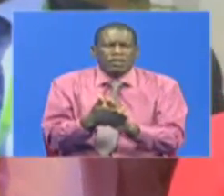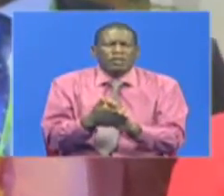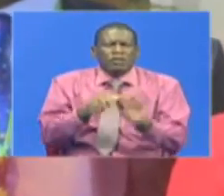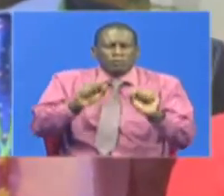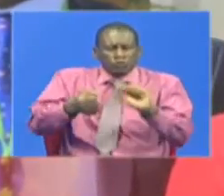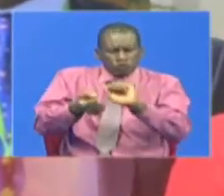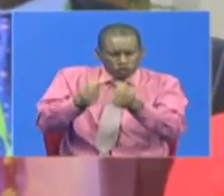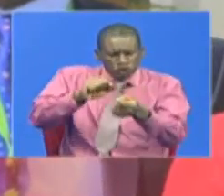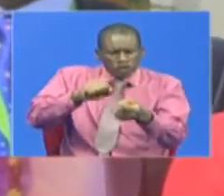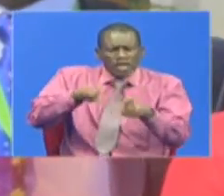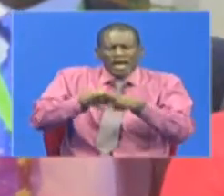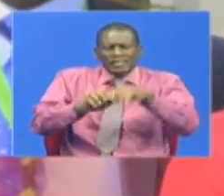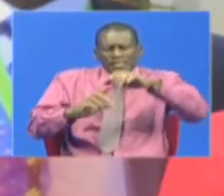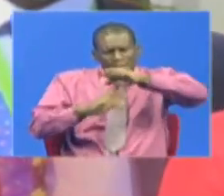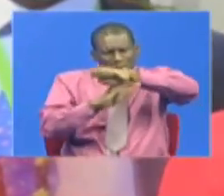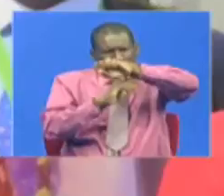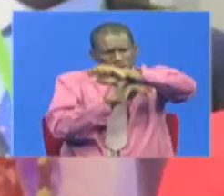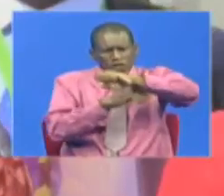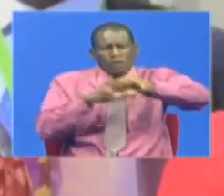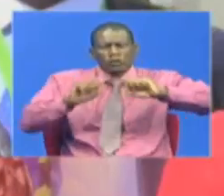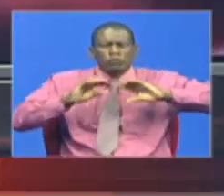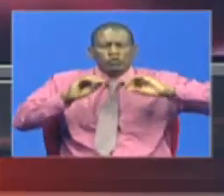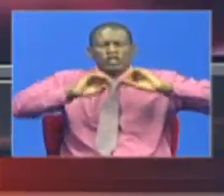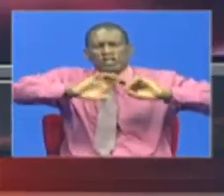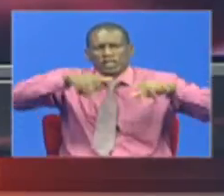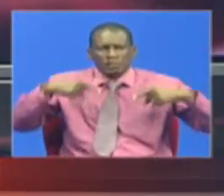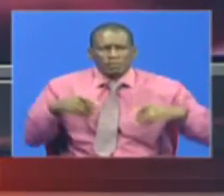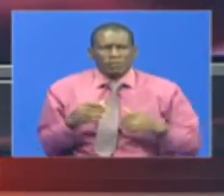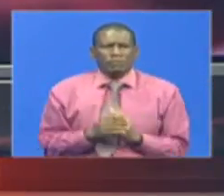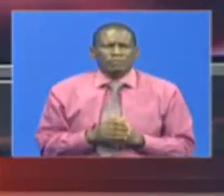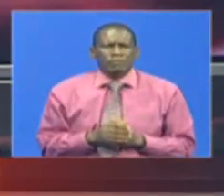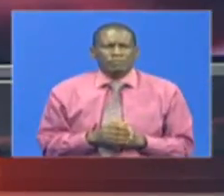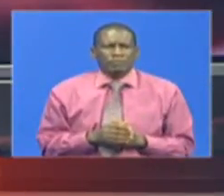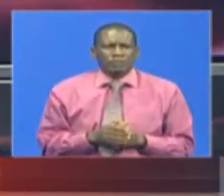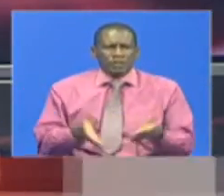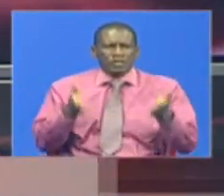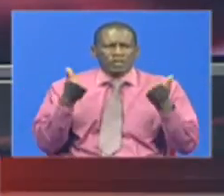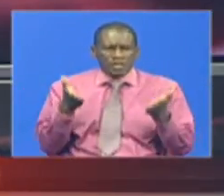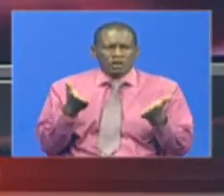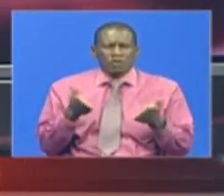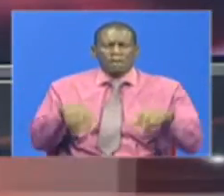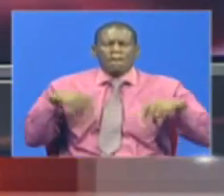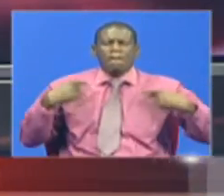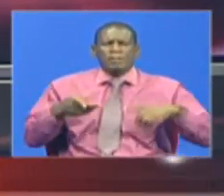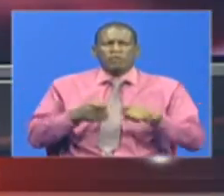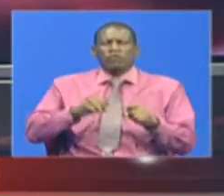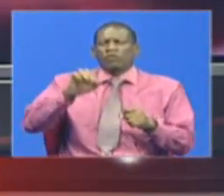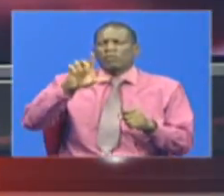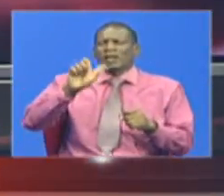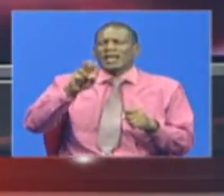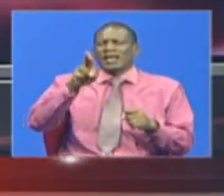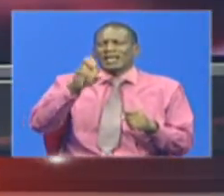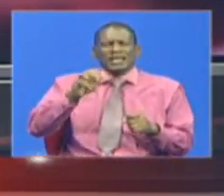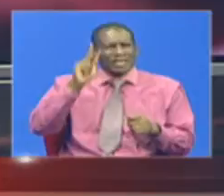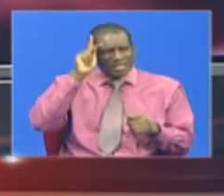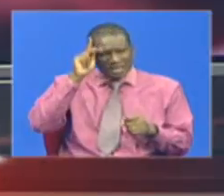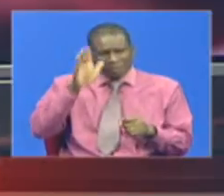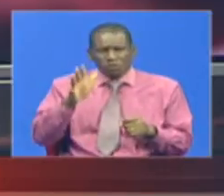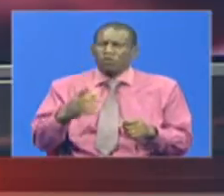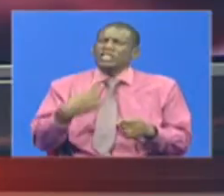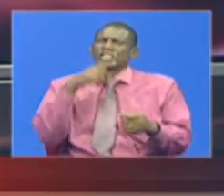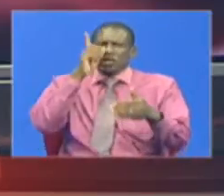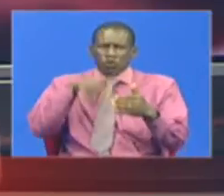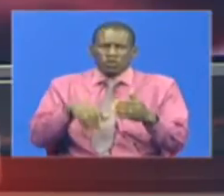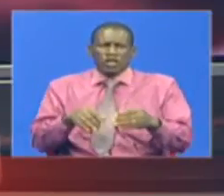as a pilot, they are able to teach others. Na wakazi wa Lari, kaunti ya Kiambu, wametishia kufungua